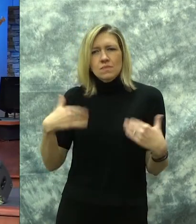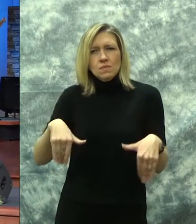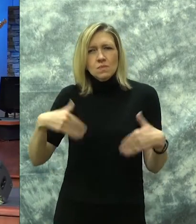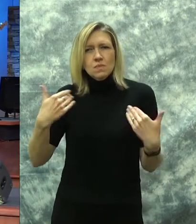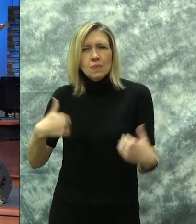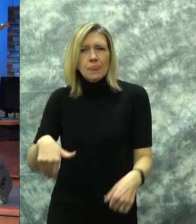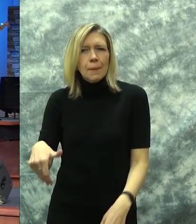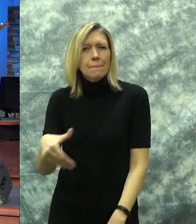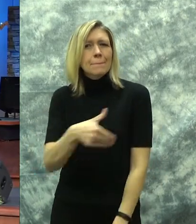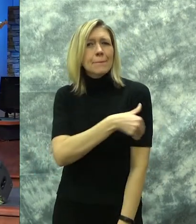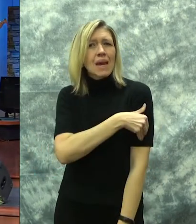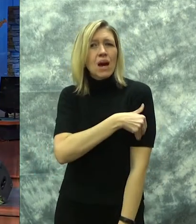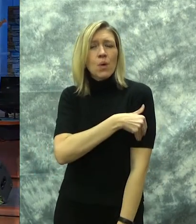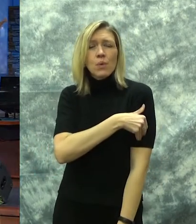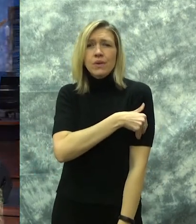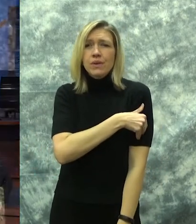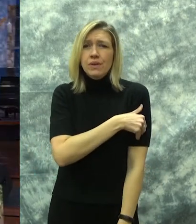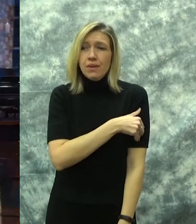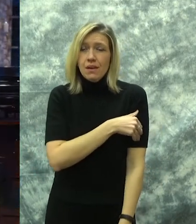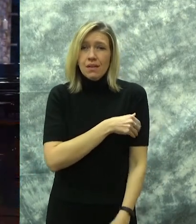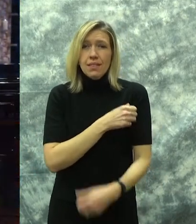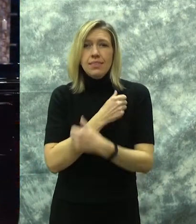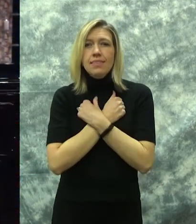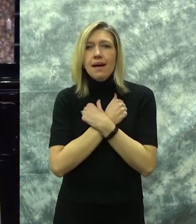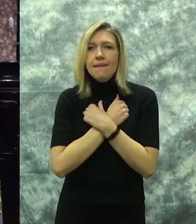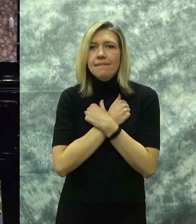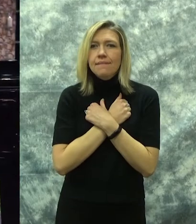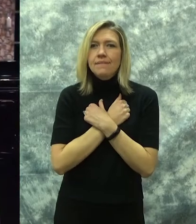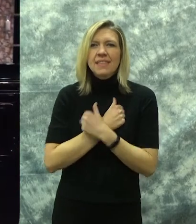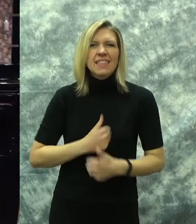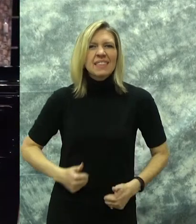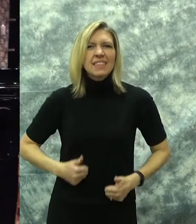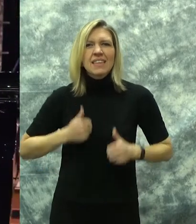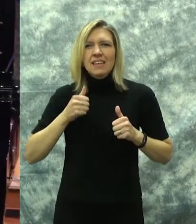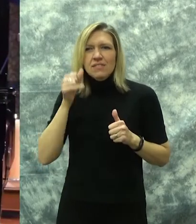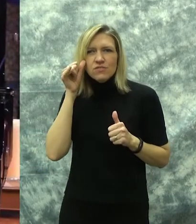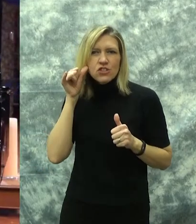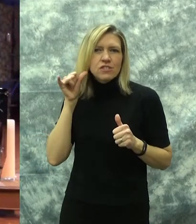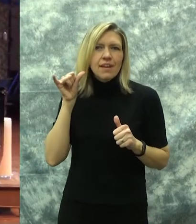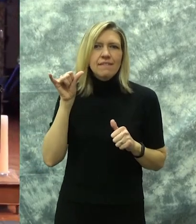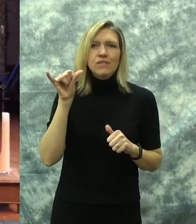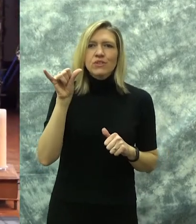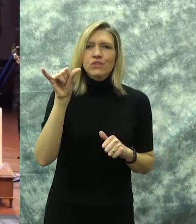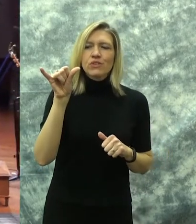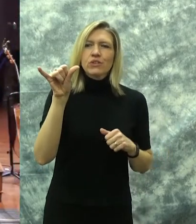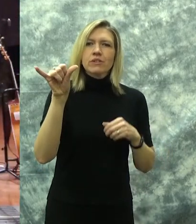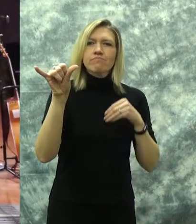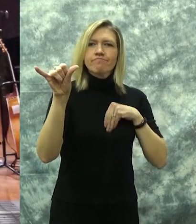lives forever in you and